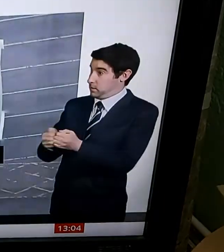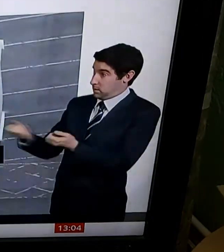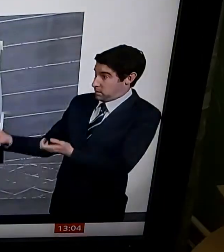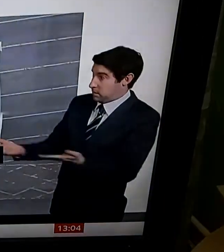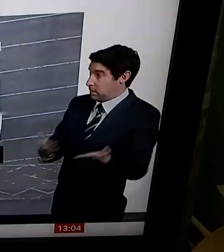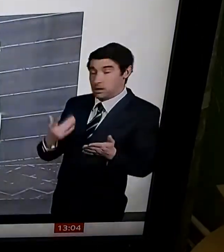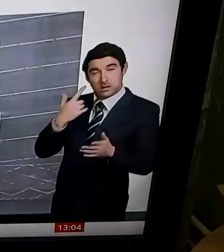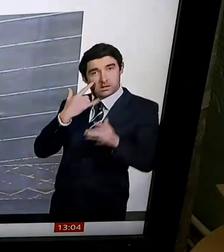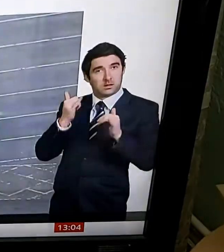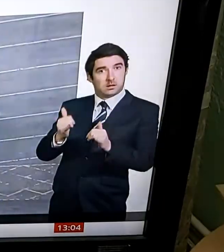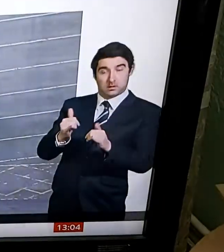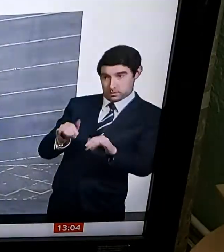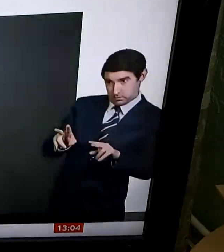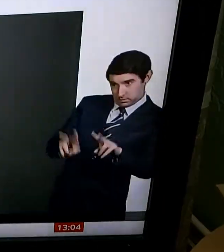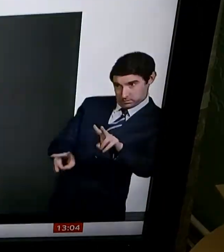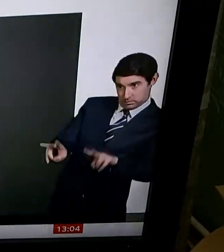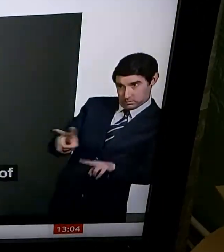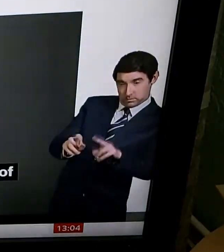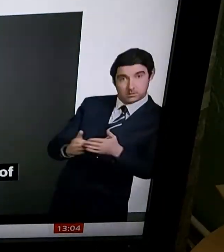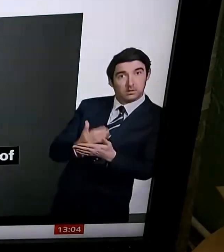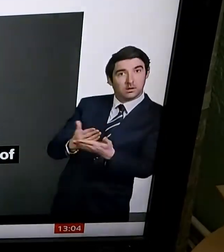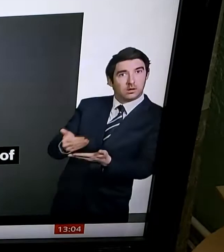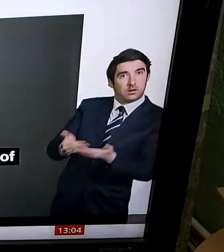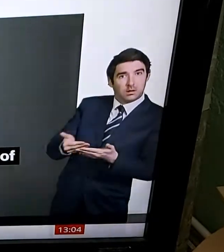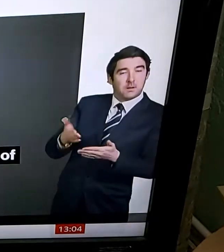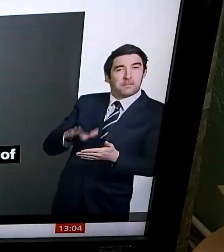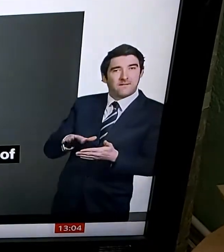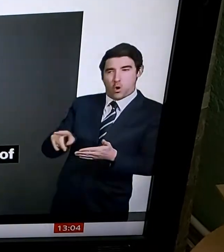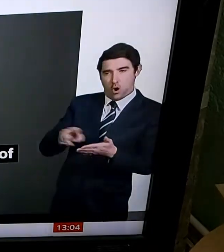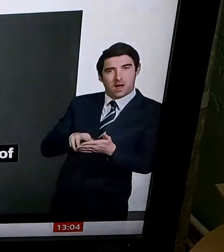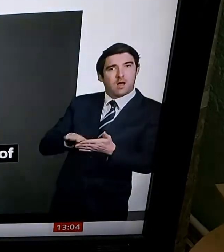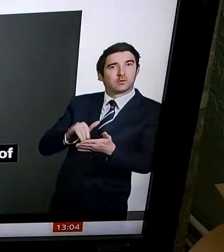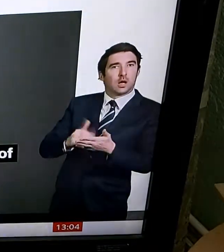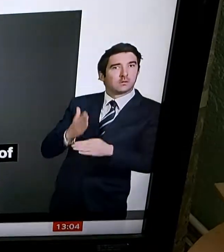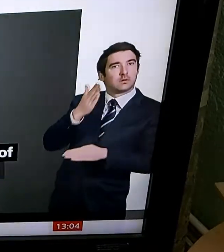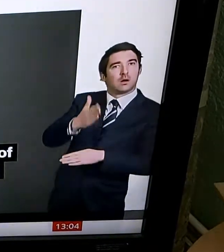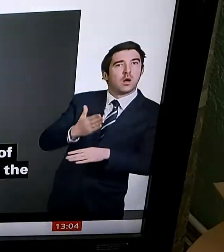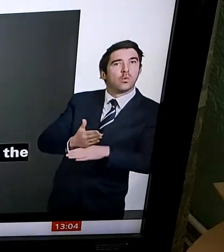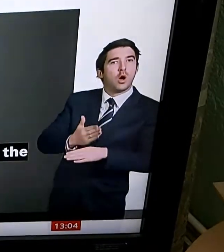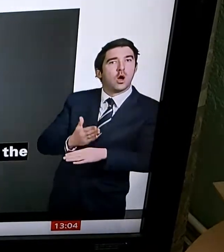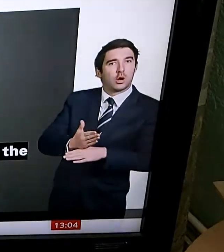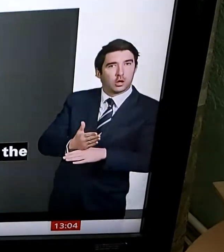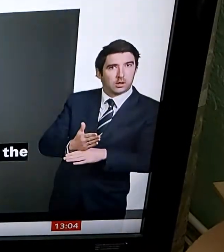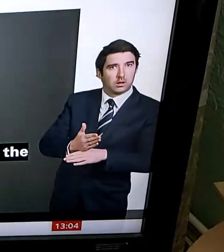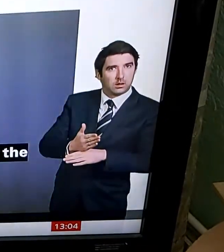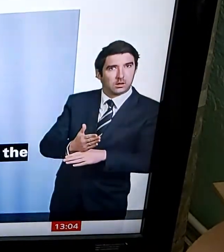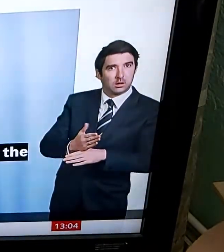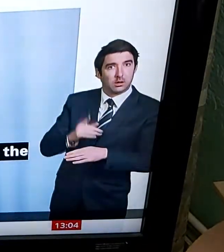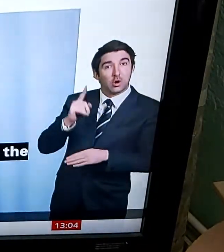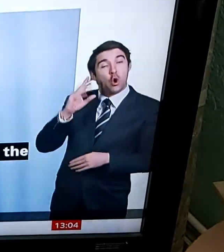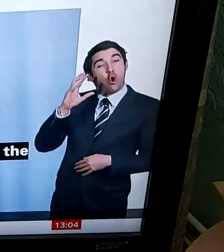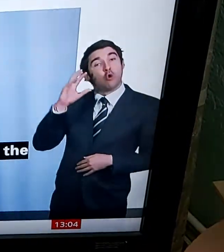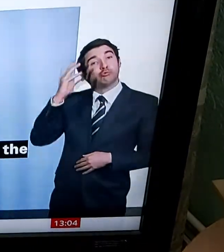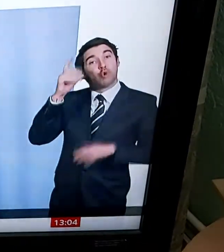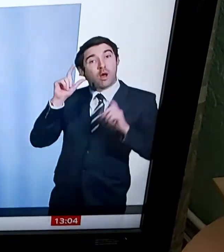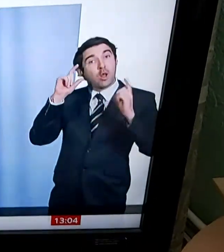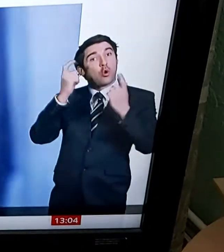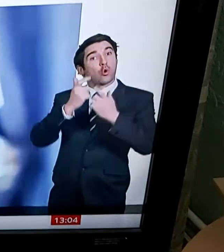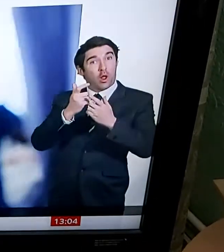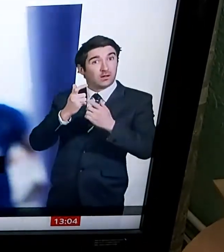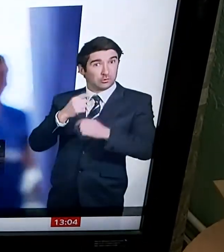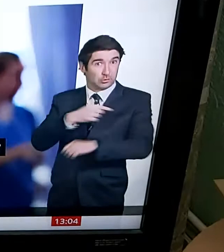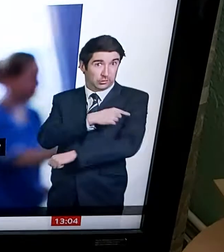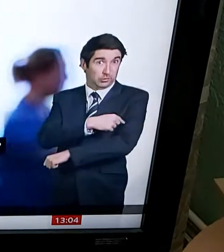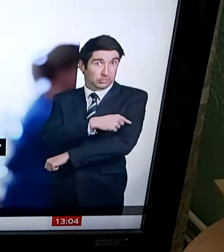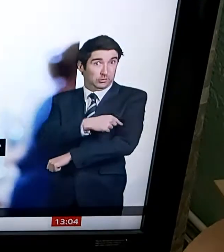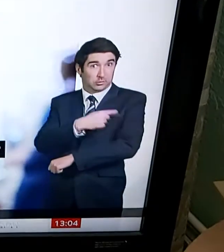are suspected of having the virus. The Royal College of Physicians estimates that 1 in 4 staff are unable to treat patients because